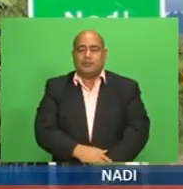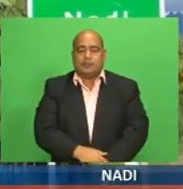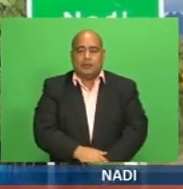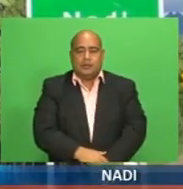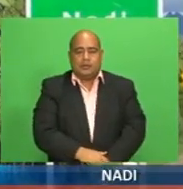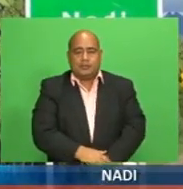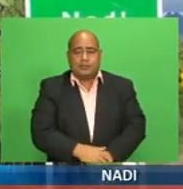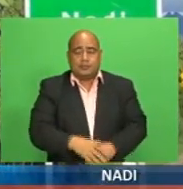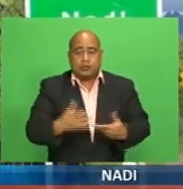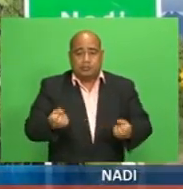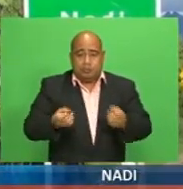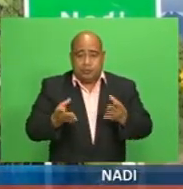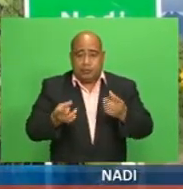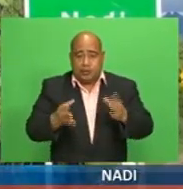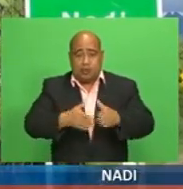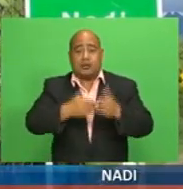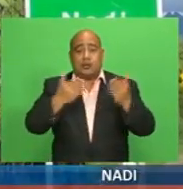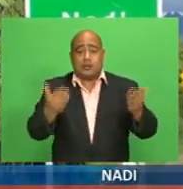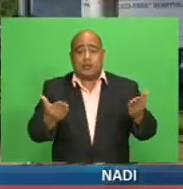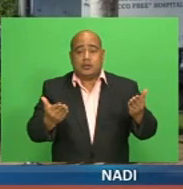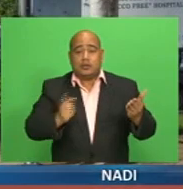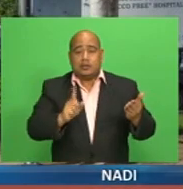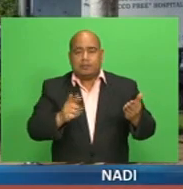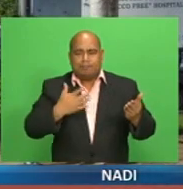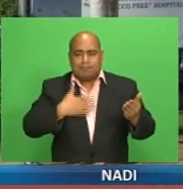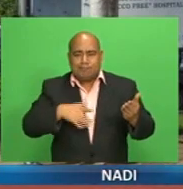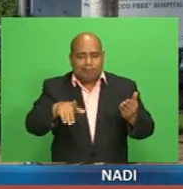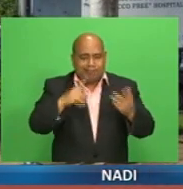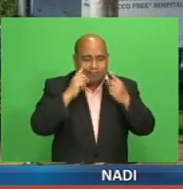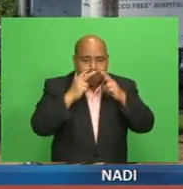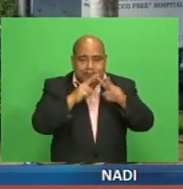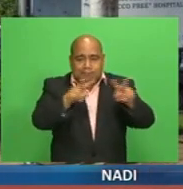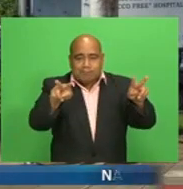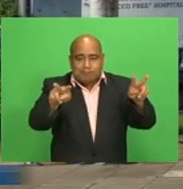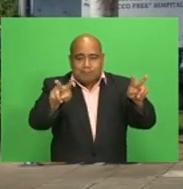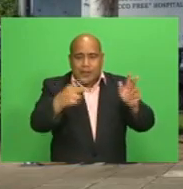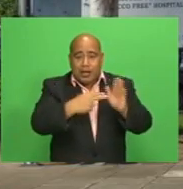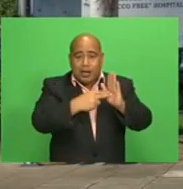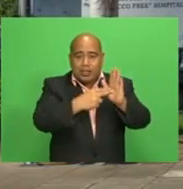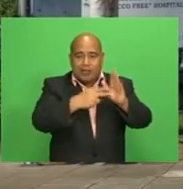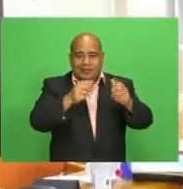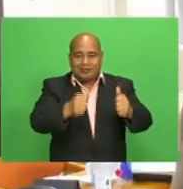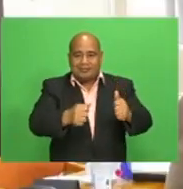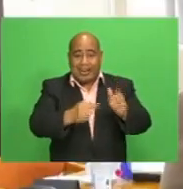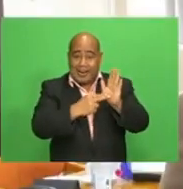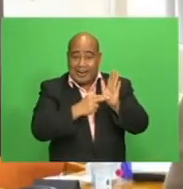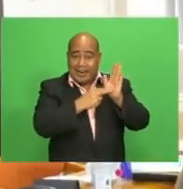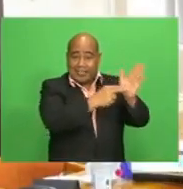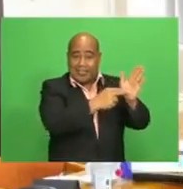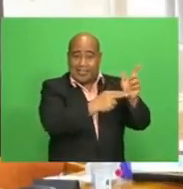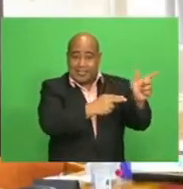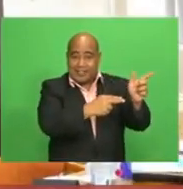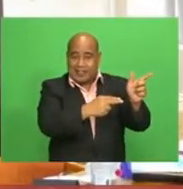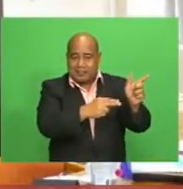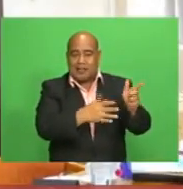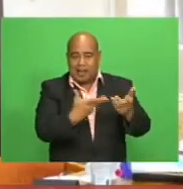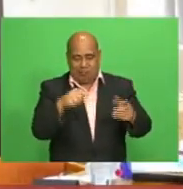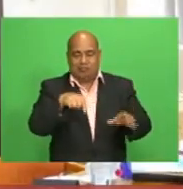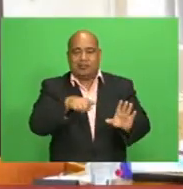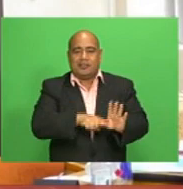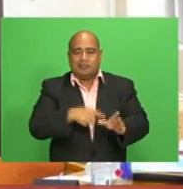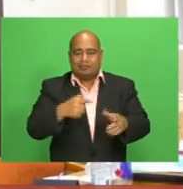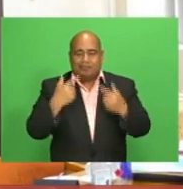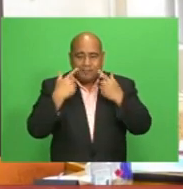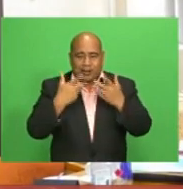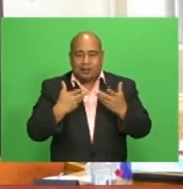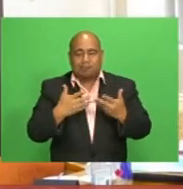Preparations are now underway to declare Nadi a city by the end of the year. We are planning to declare Nadi